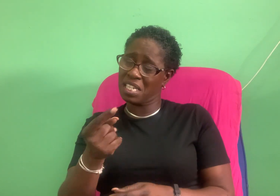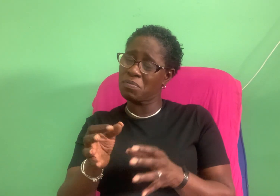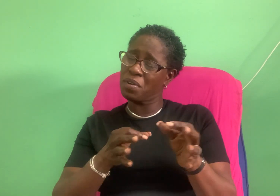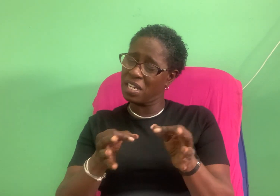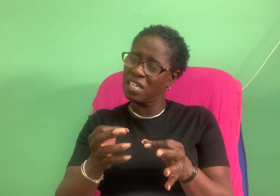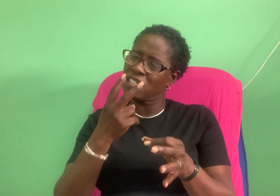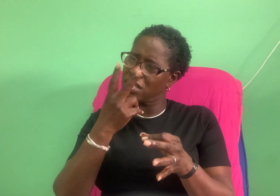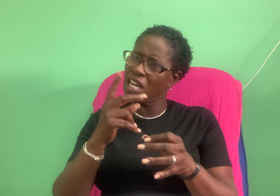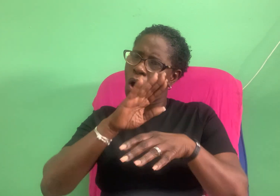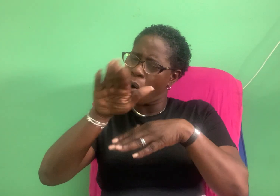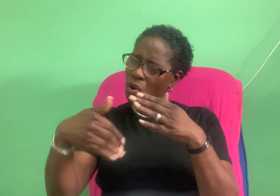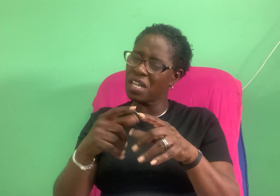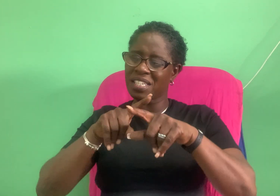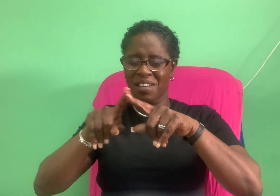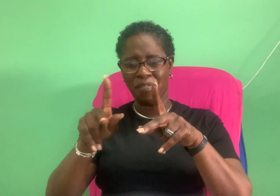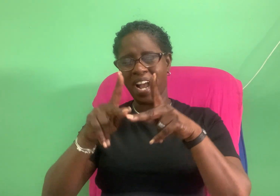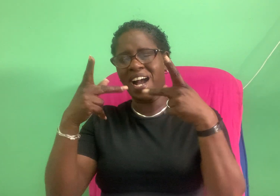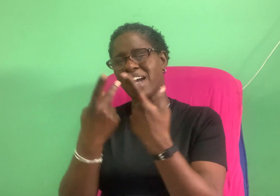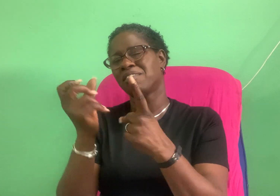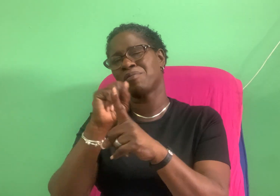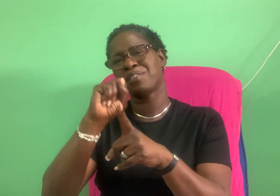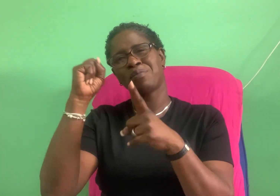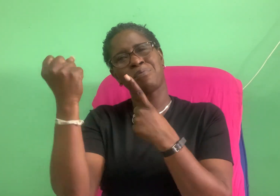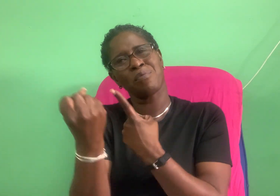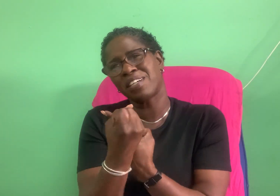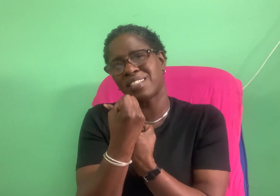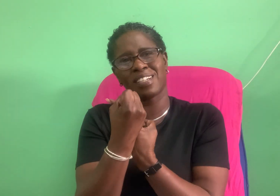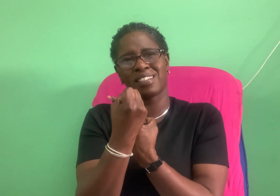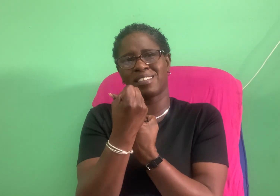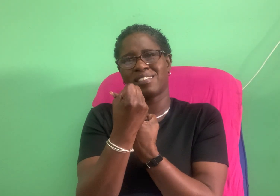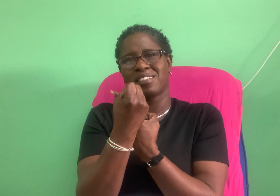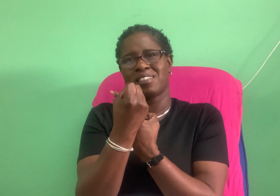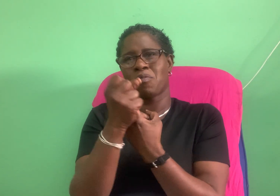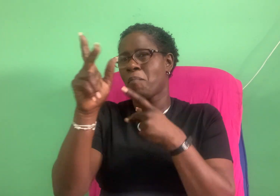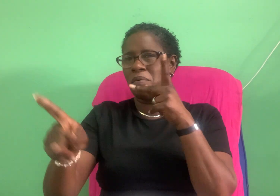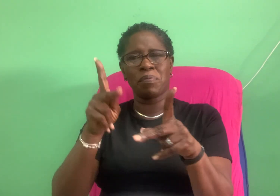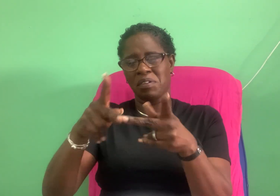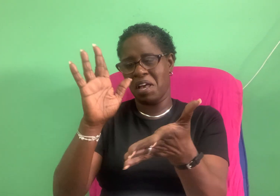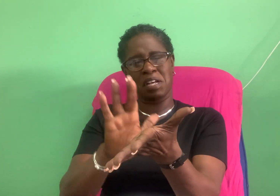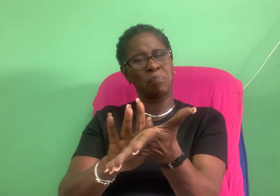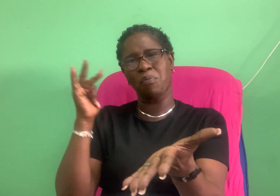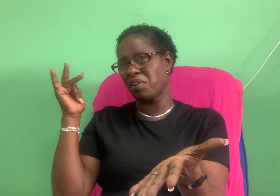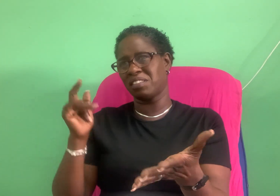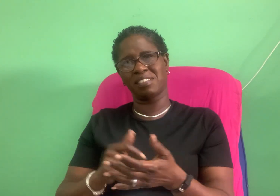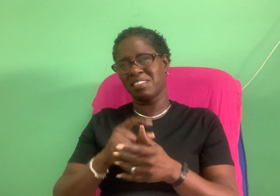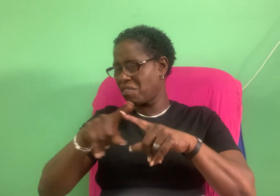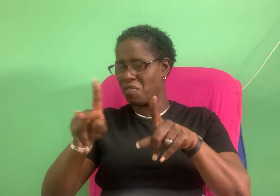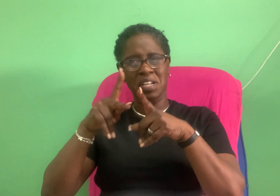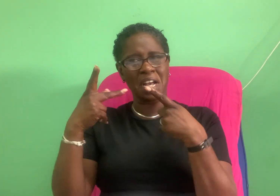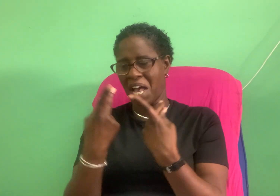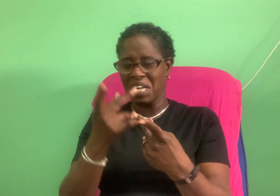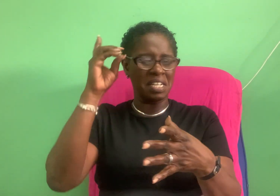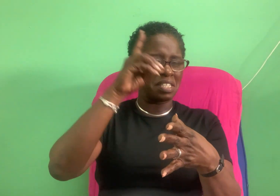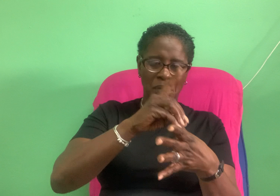our perspective. I don't think that I would say there's a specific type of exploitation that we've seen more than the other. But what